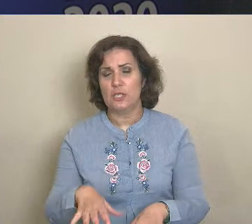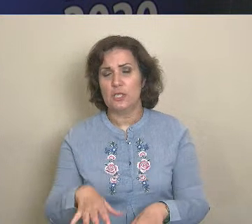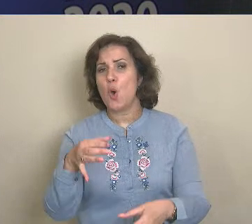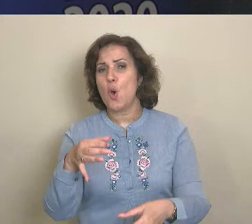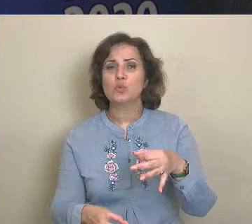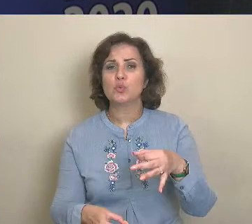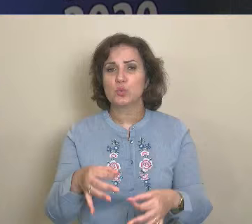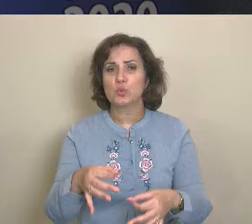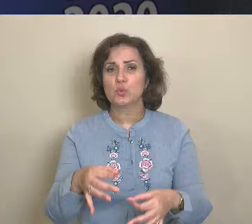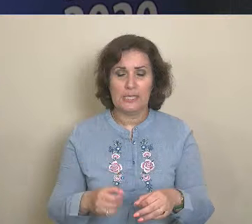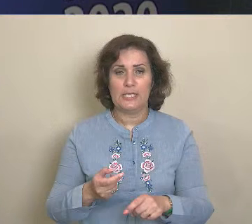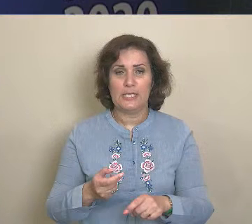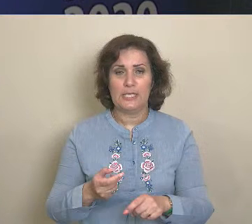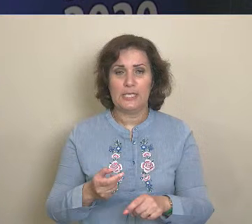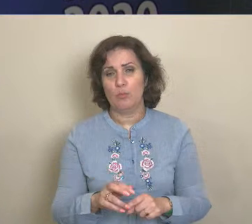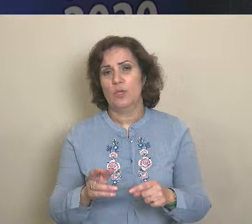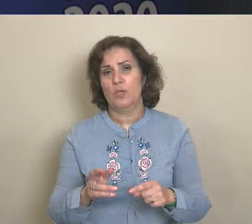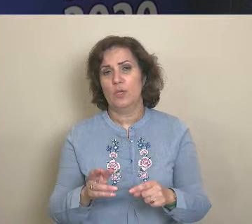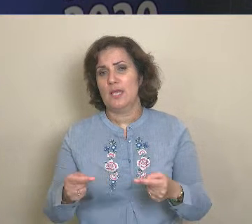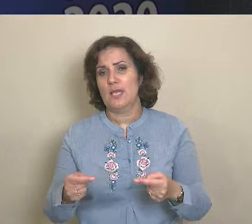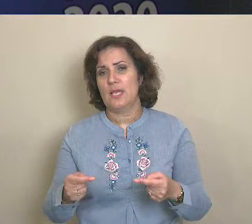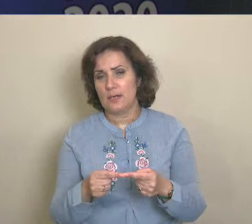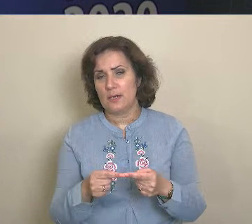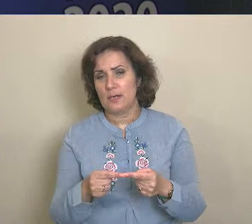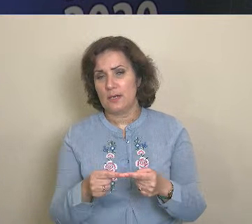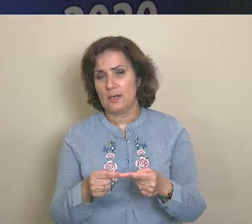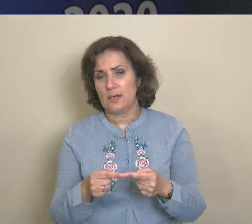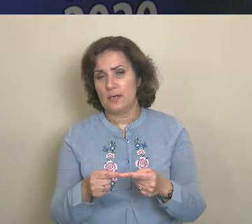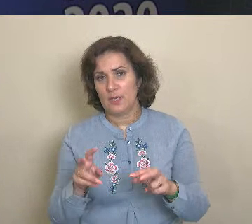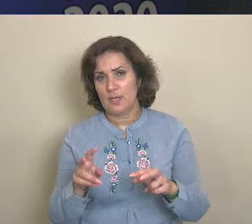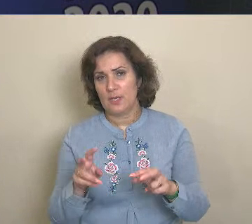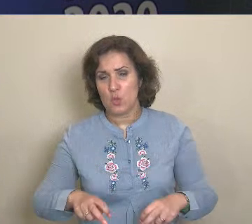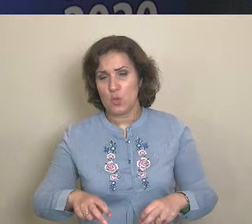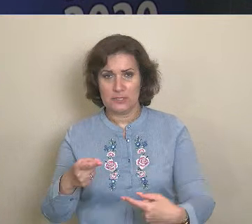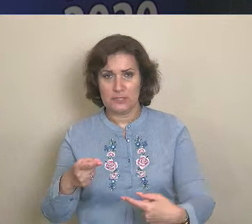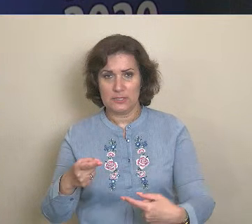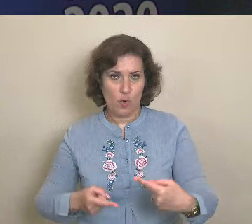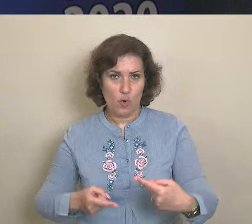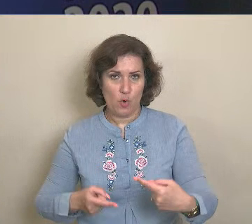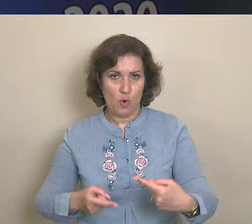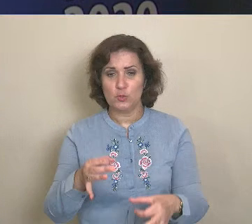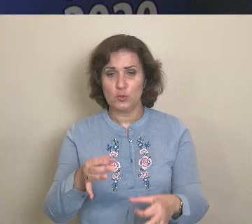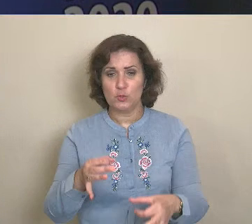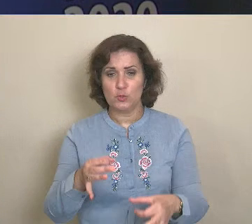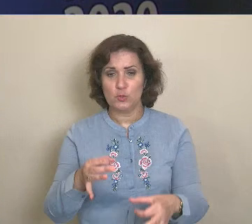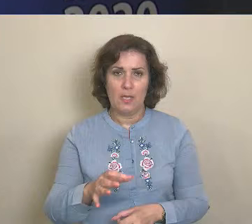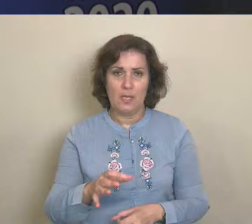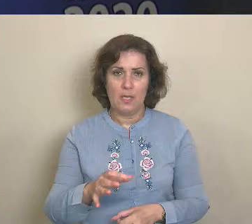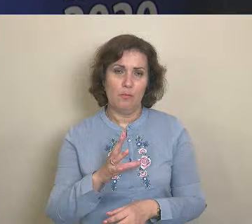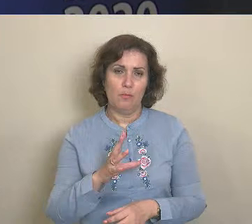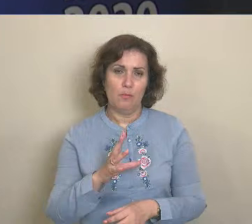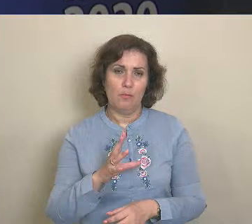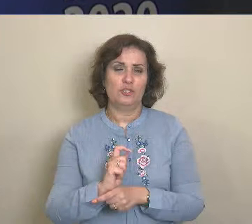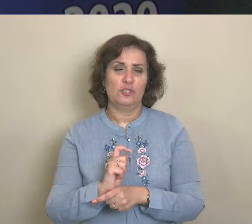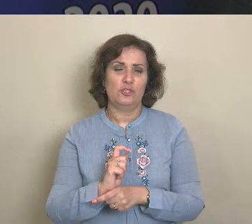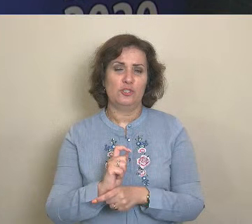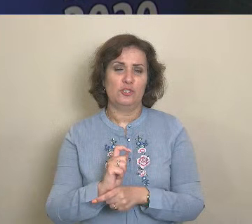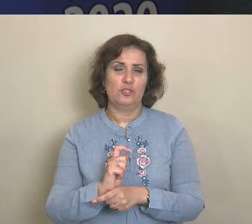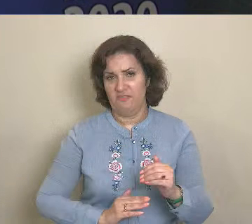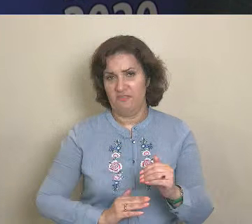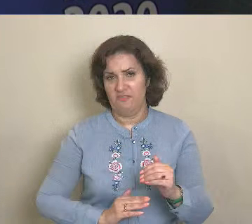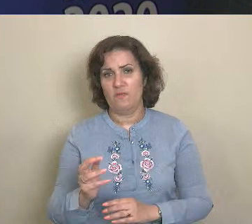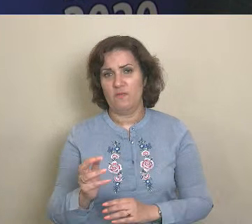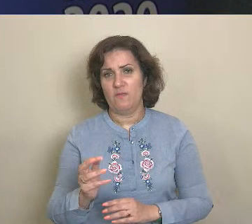receive this application just to issue ruling, if you wish. That's why the disputes that